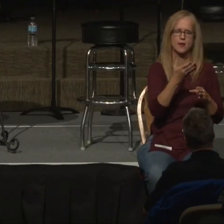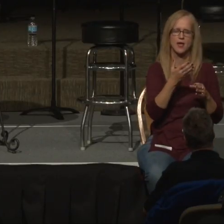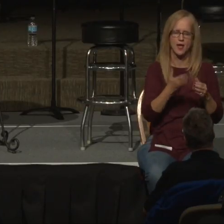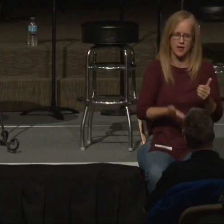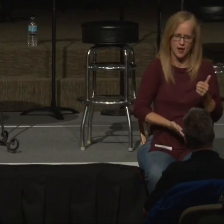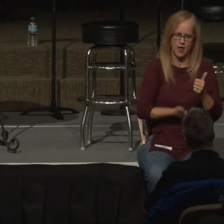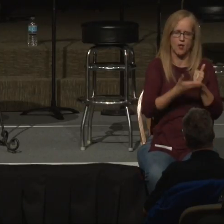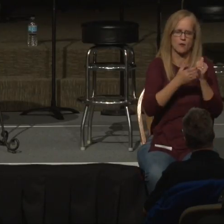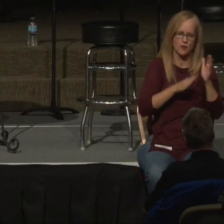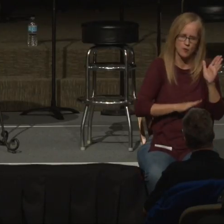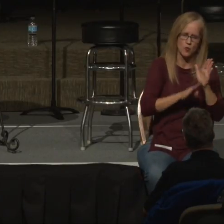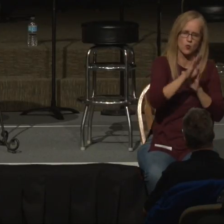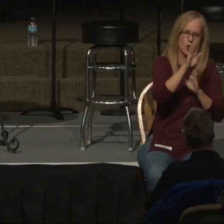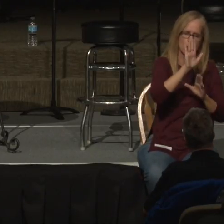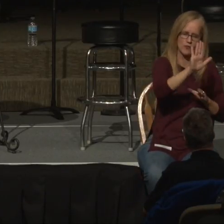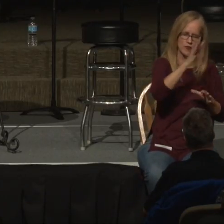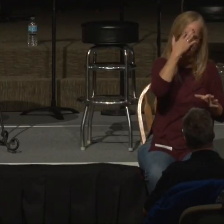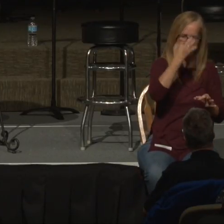faith, I pray.